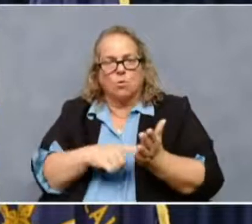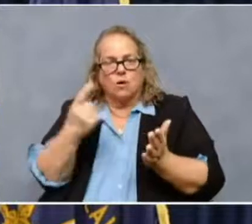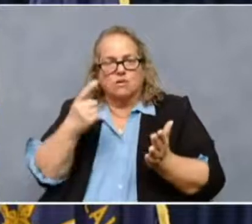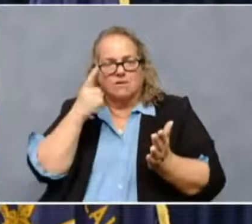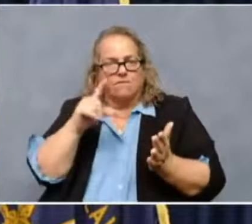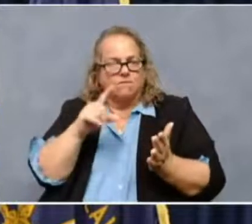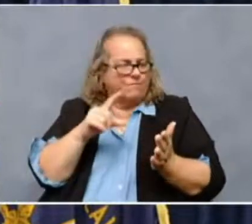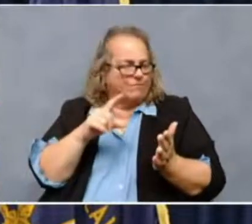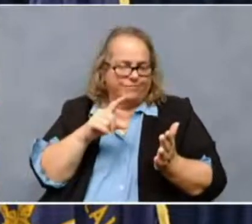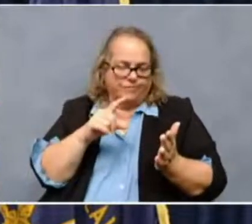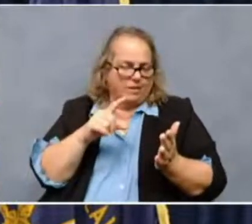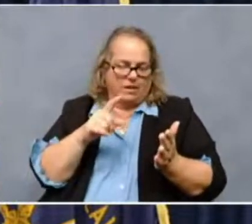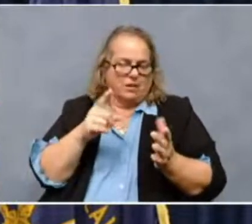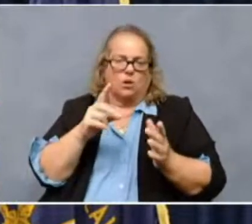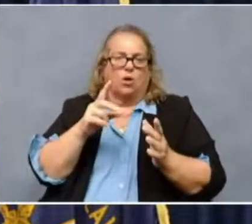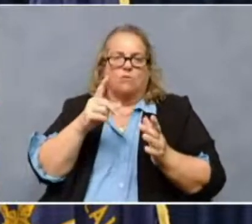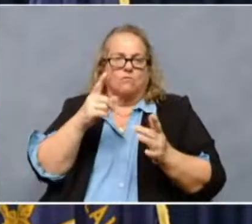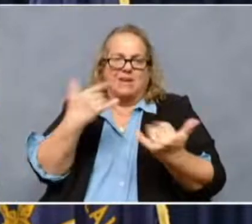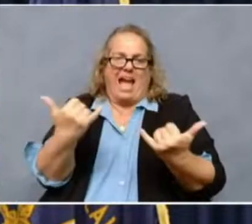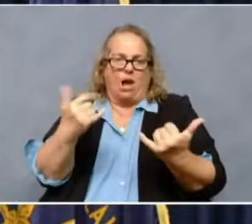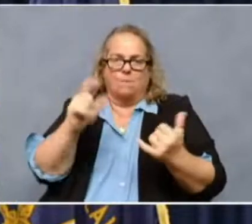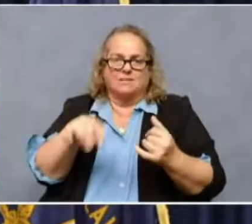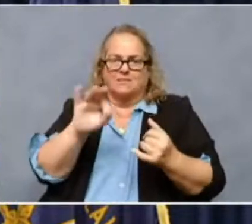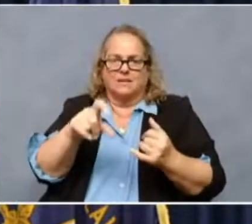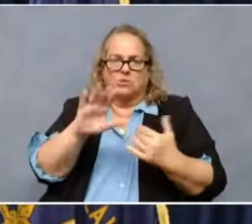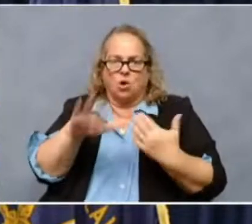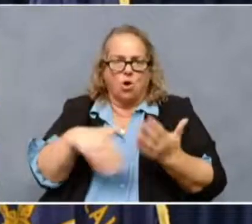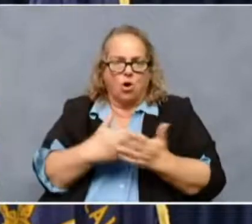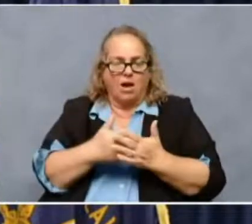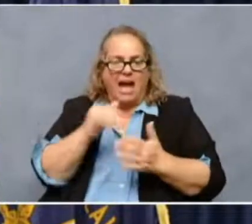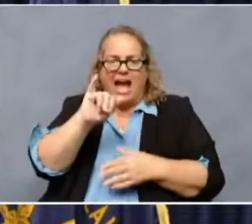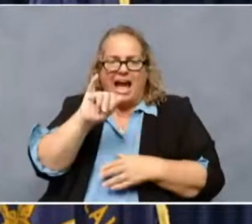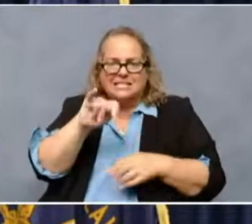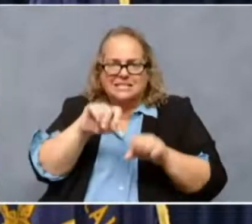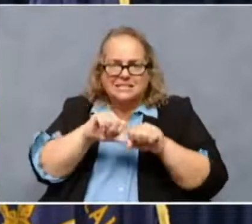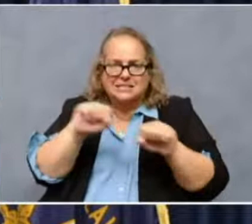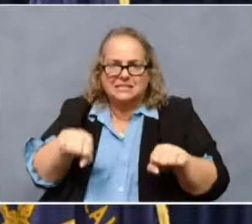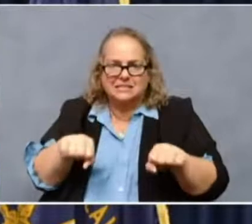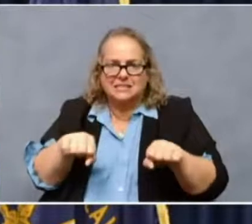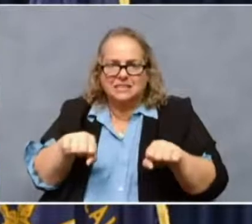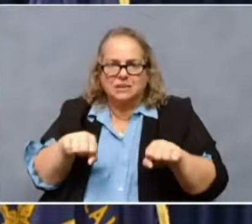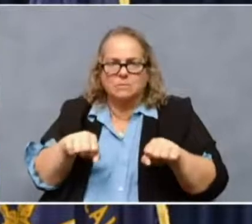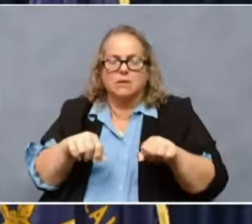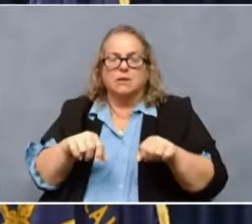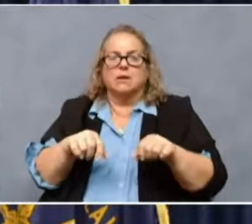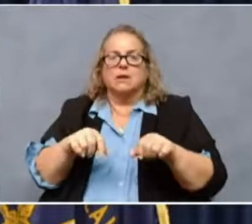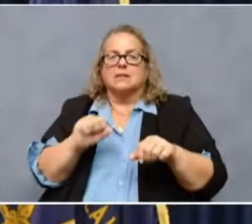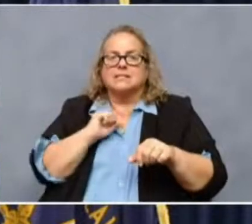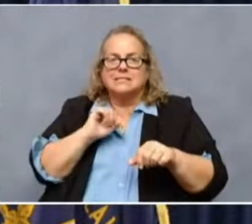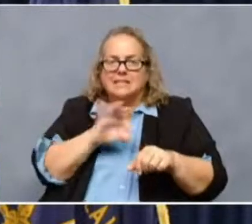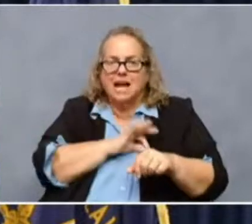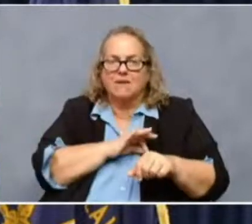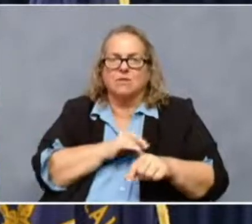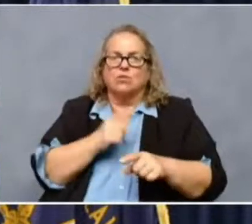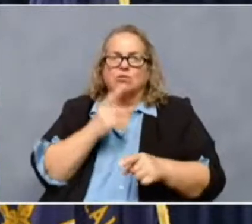That's sufficient staffing. That's making sure that we have the right structure and